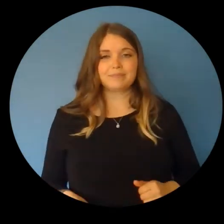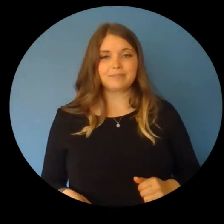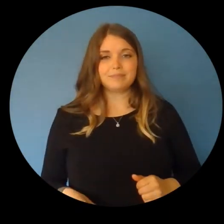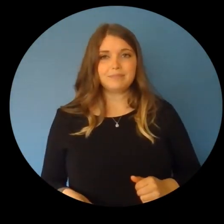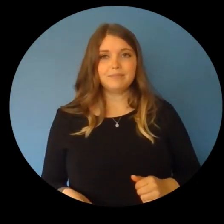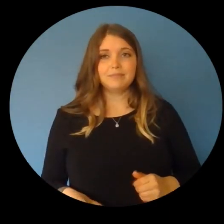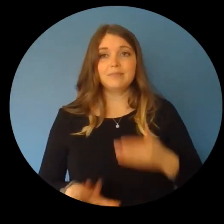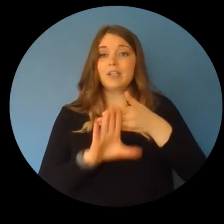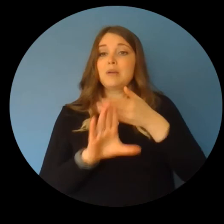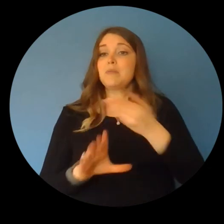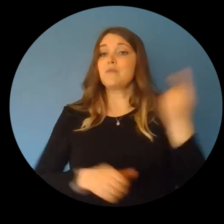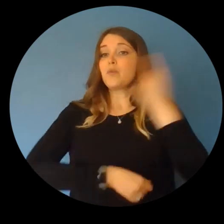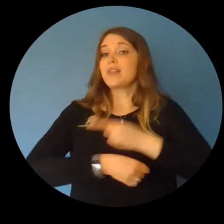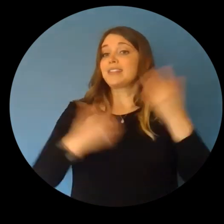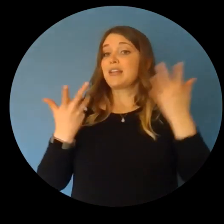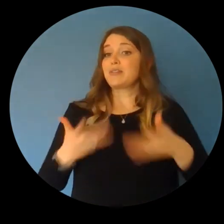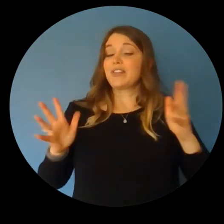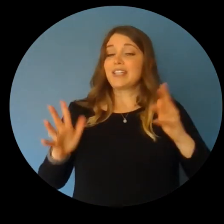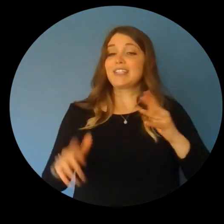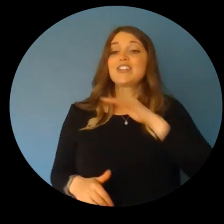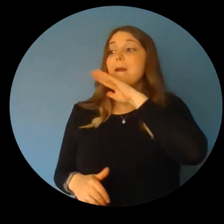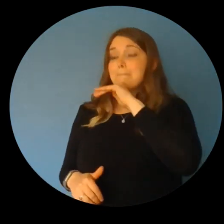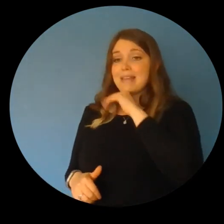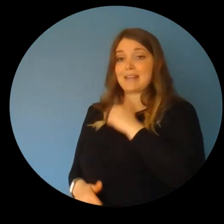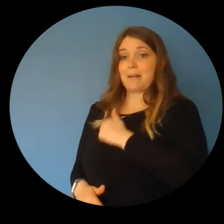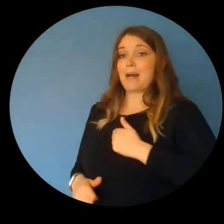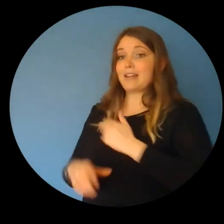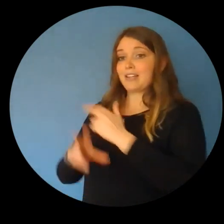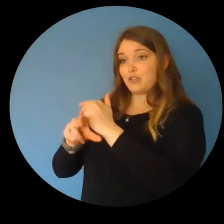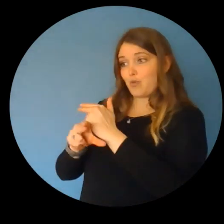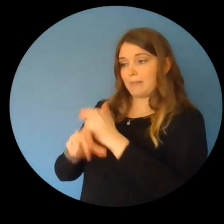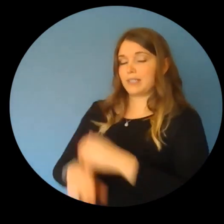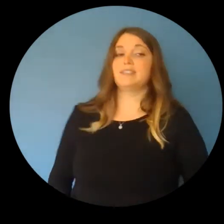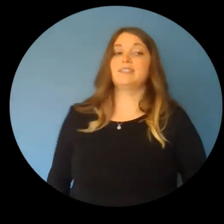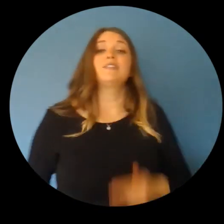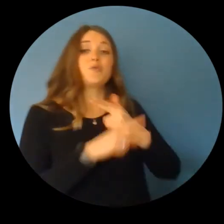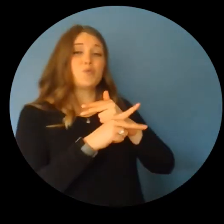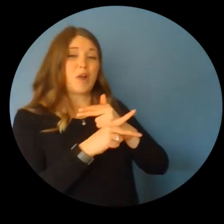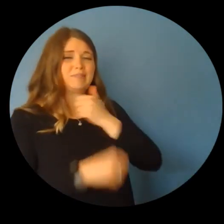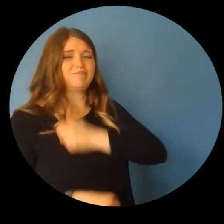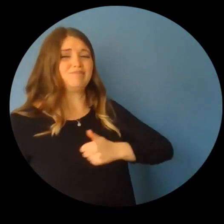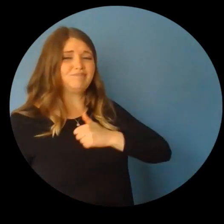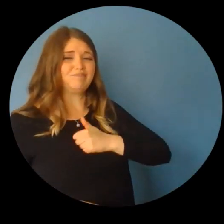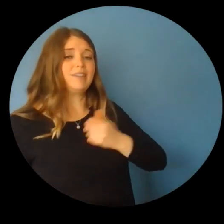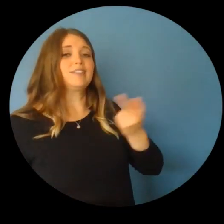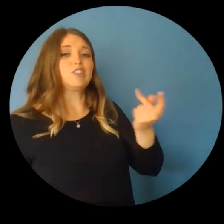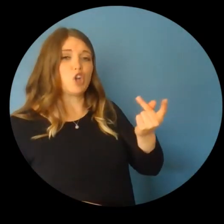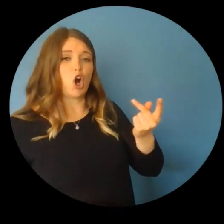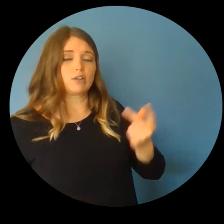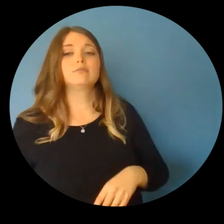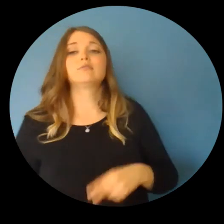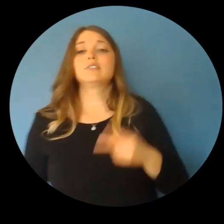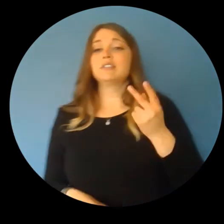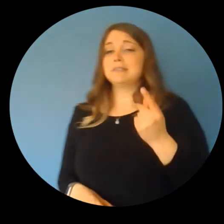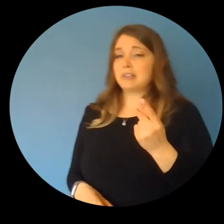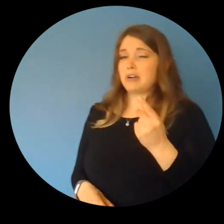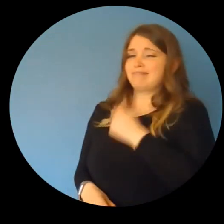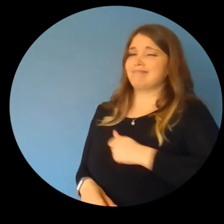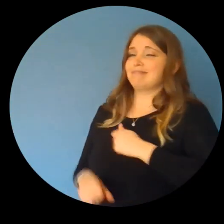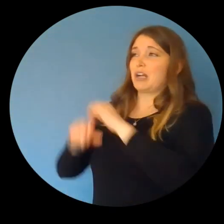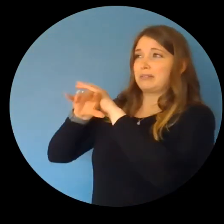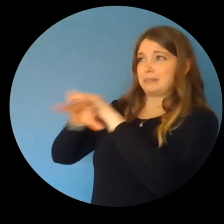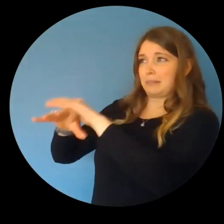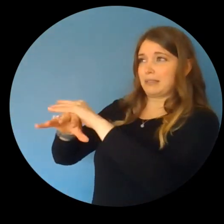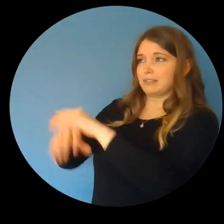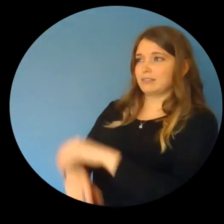Before the day was out, Pig had apologized to Rabbit, and Rabbit apologized to Dog, and Dog had apologized to Spider, and Spider